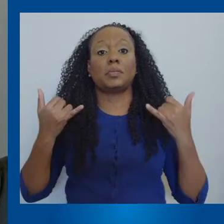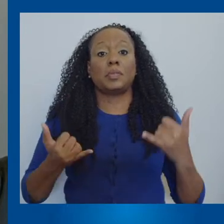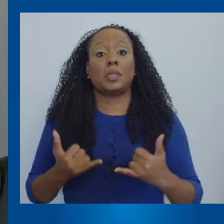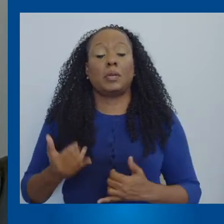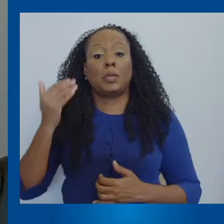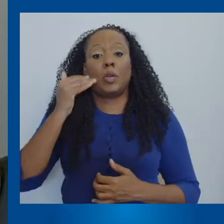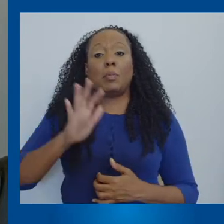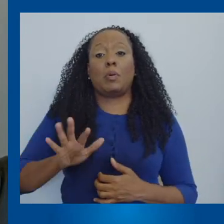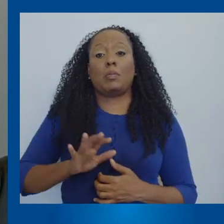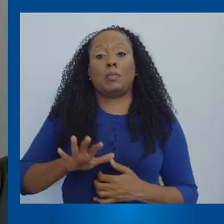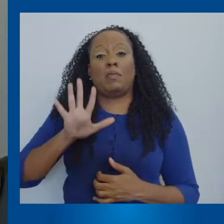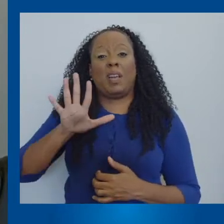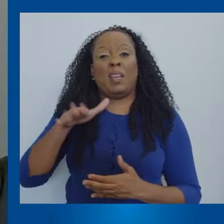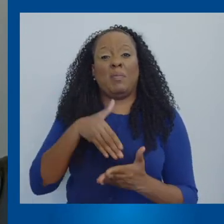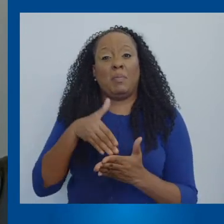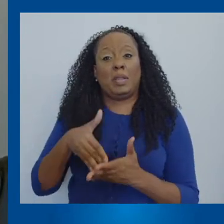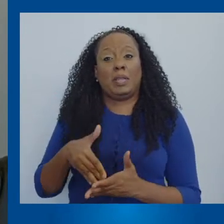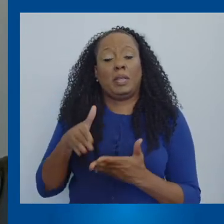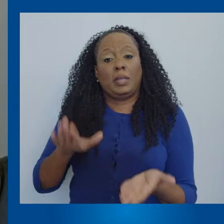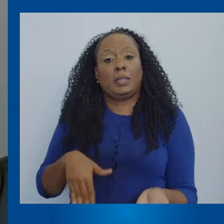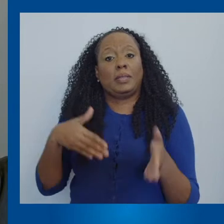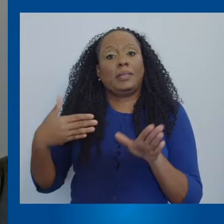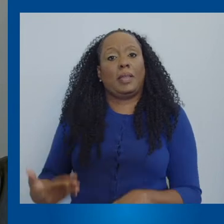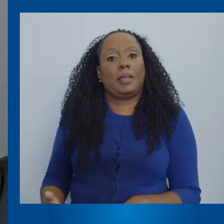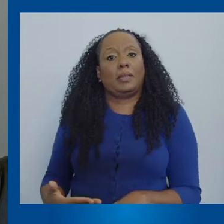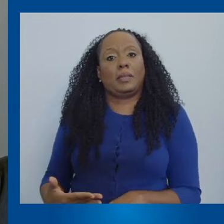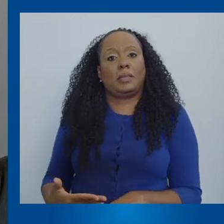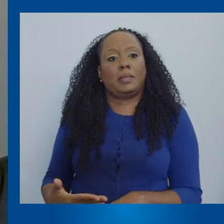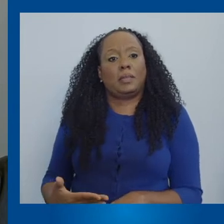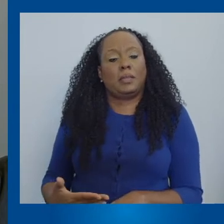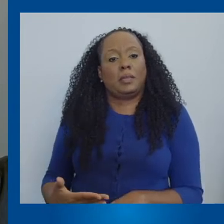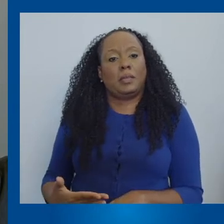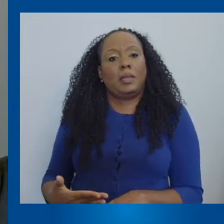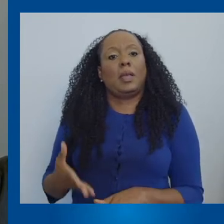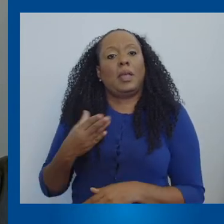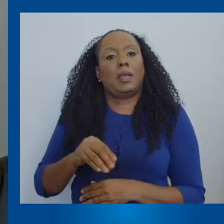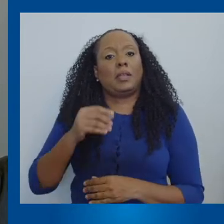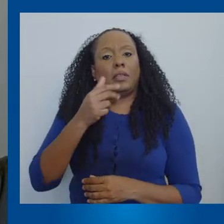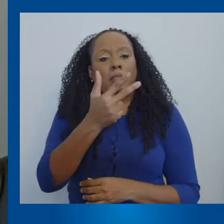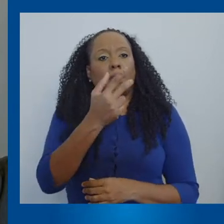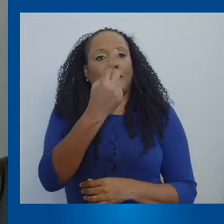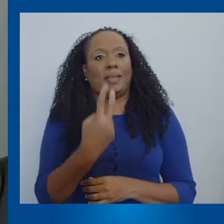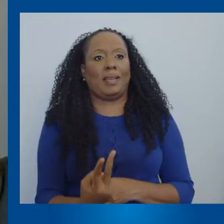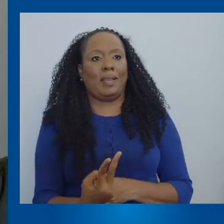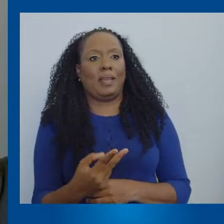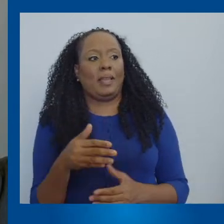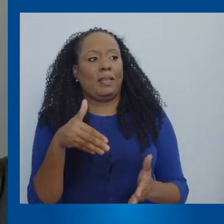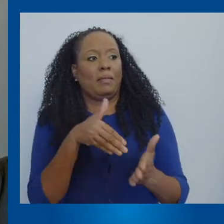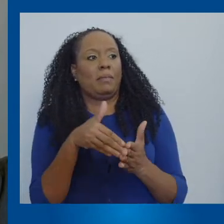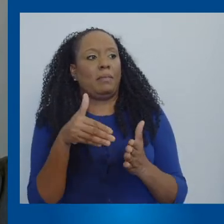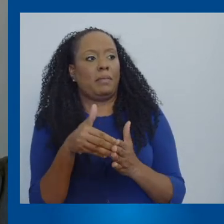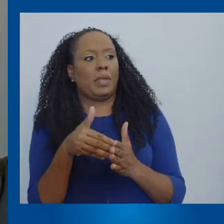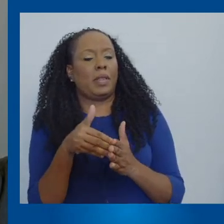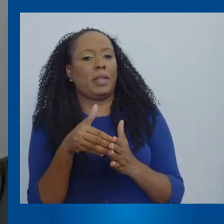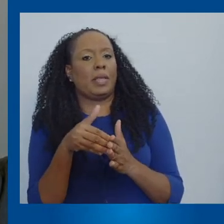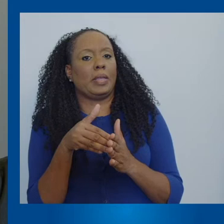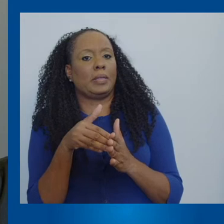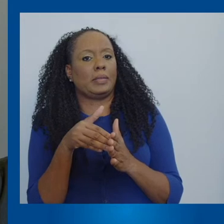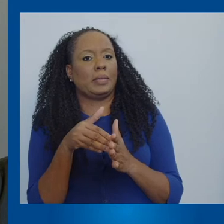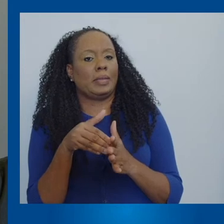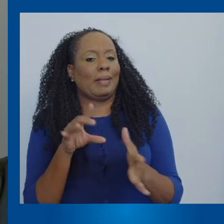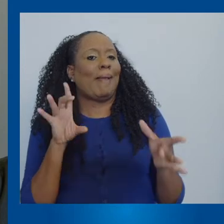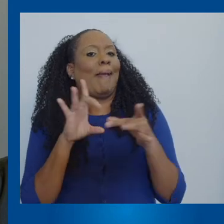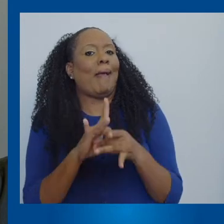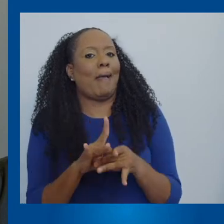million deaths, 1.5 directly as a result, and 3.5 million associated with